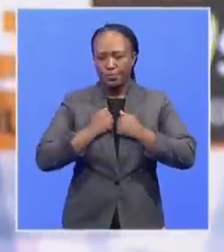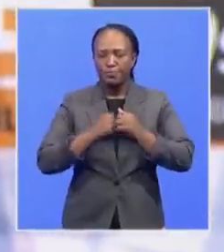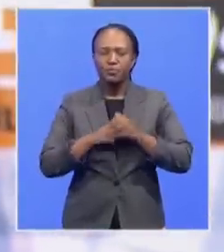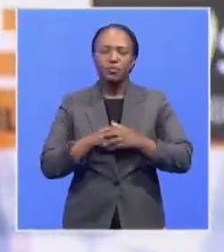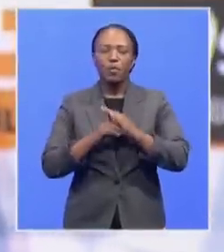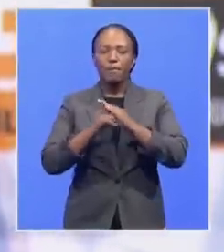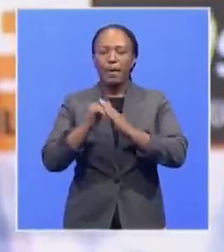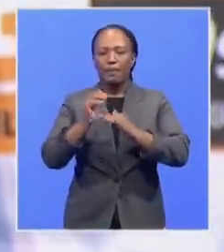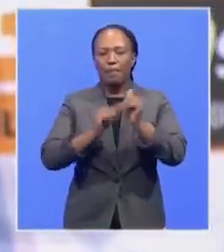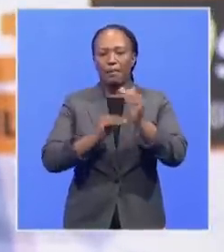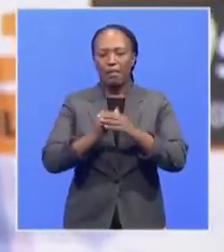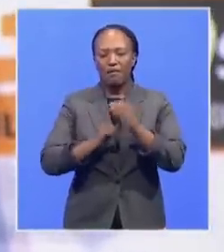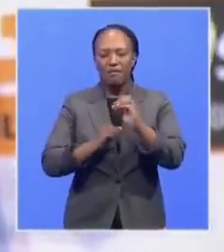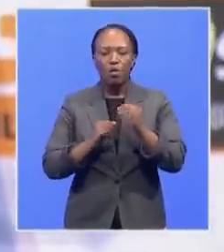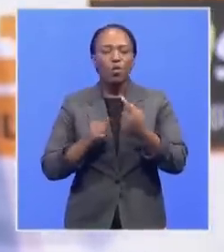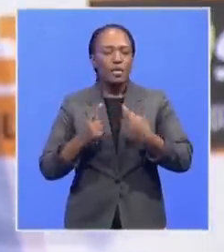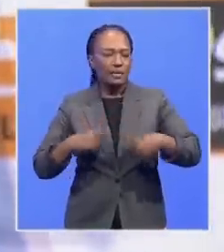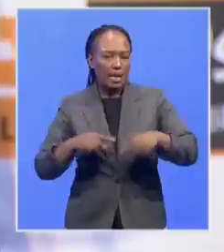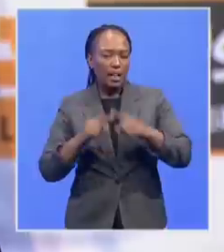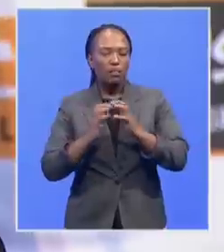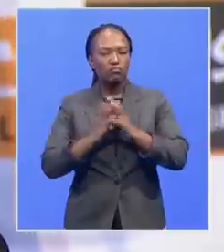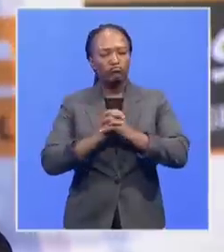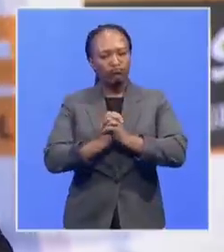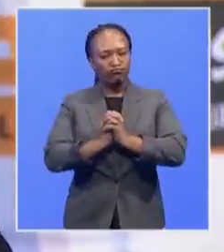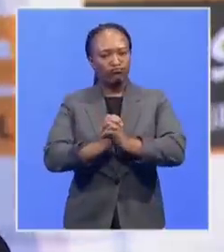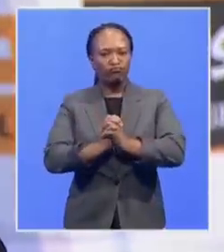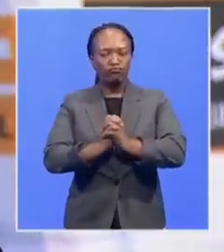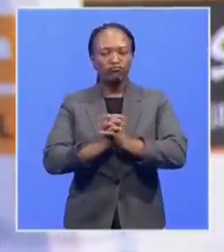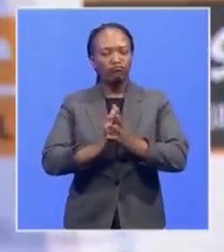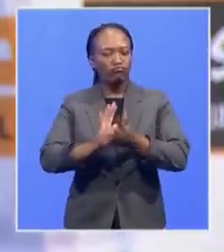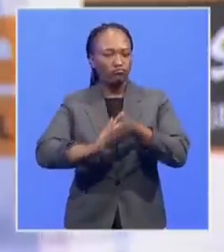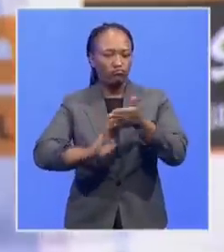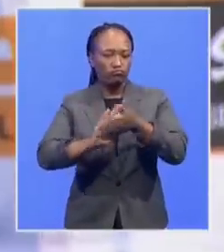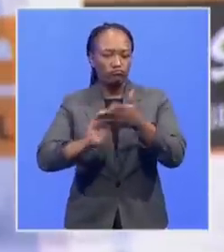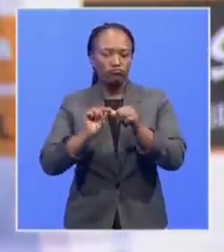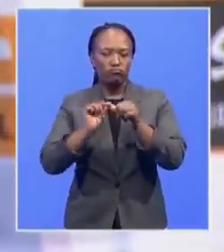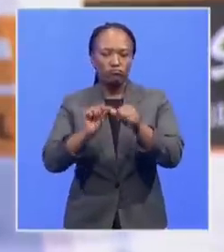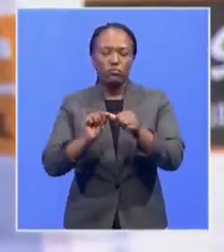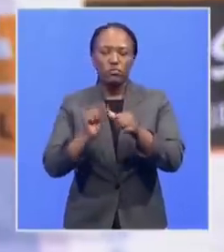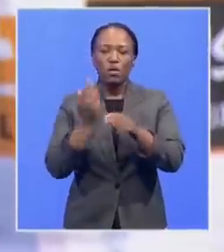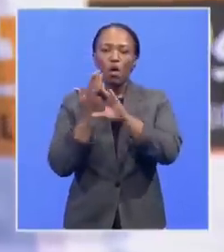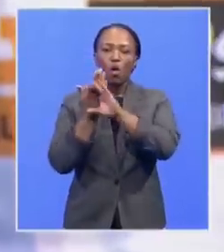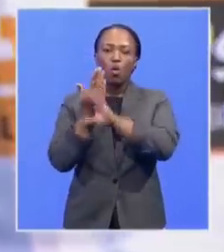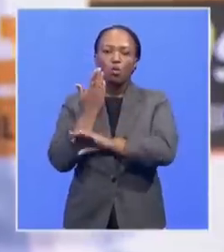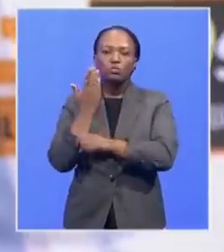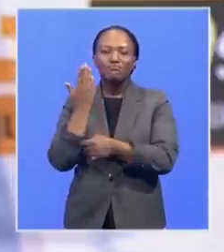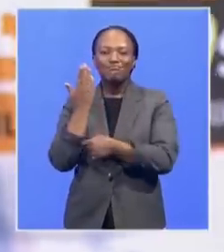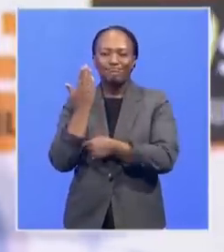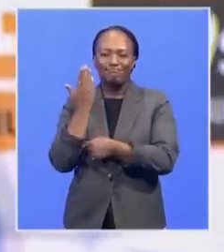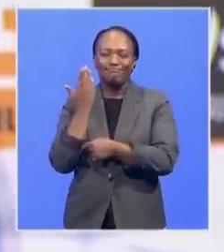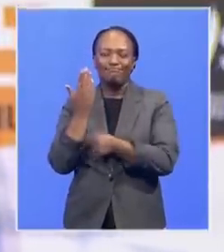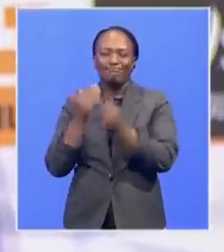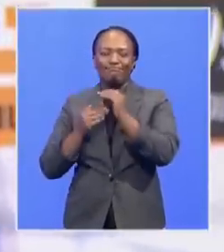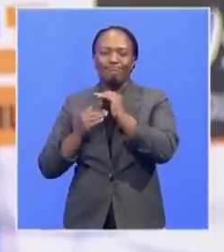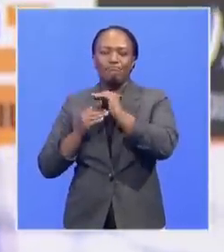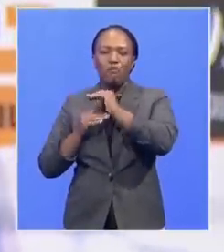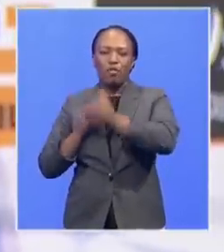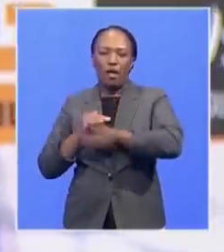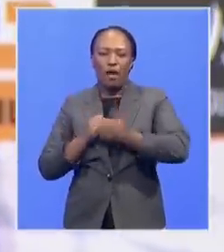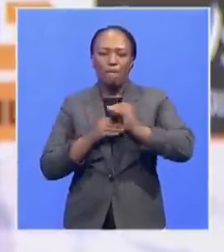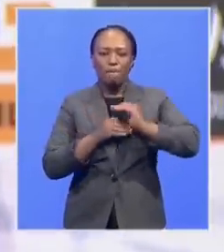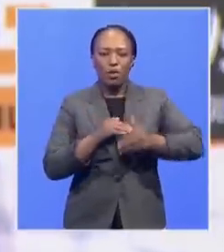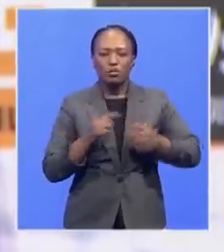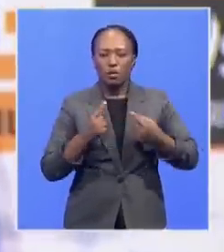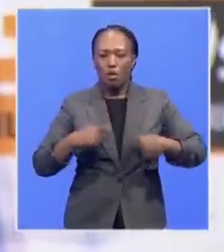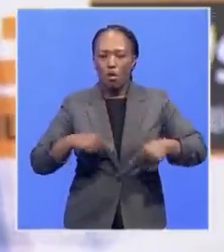together. Our constitution is a shelter for all of us. It is a shelter for black